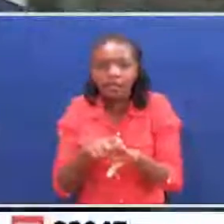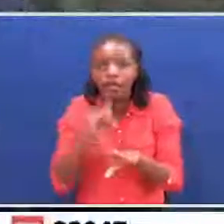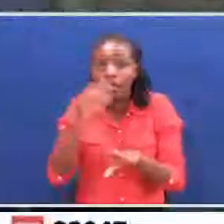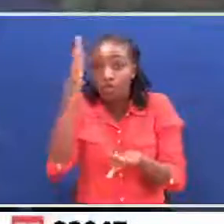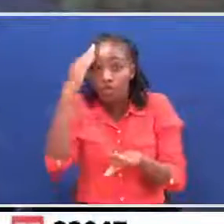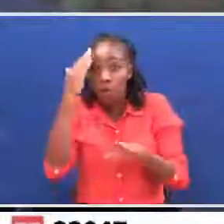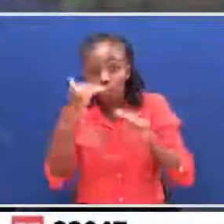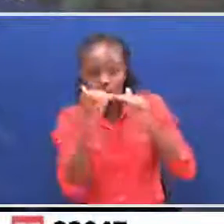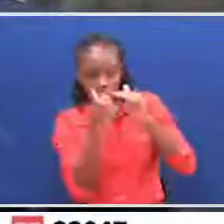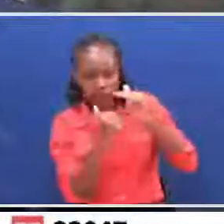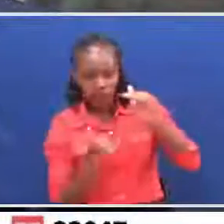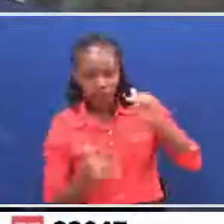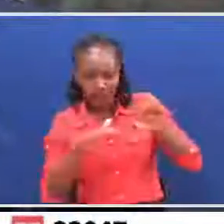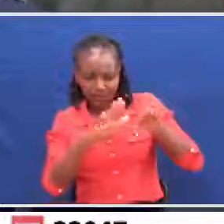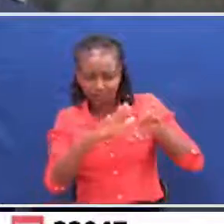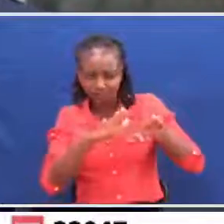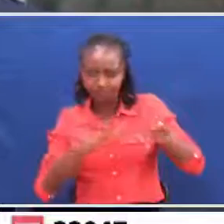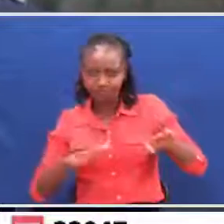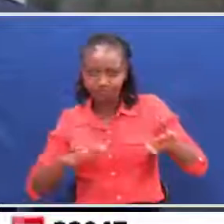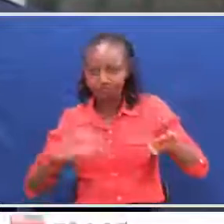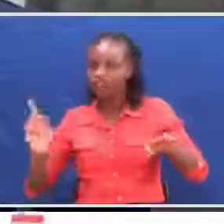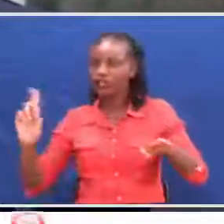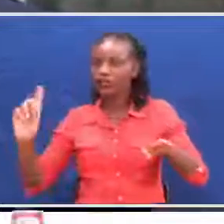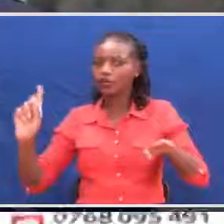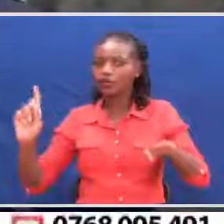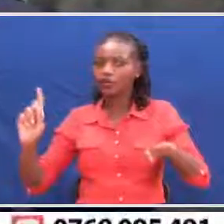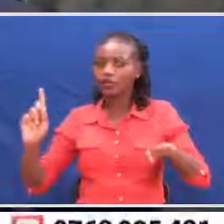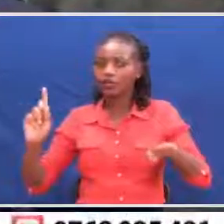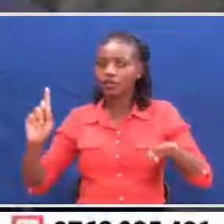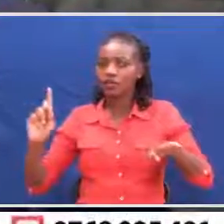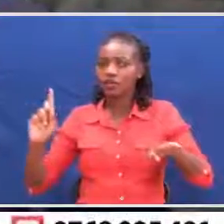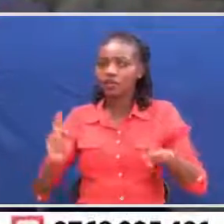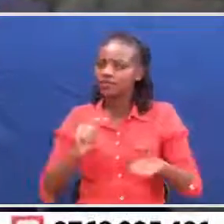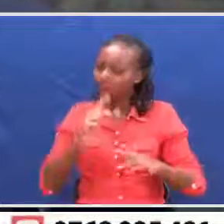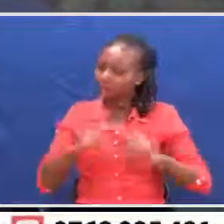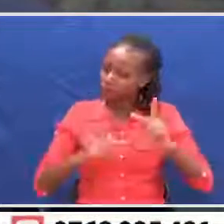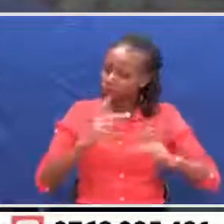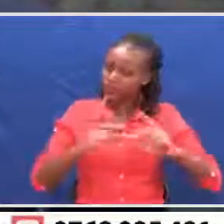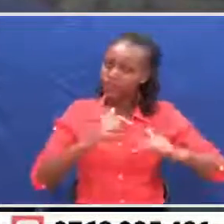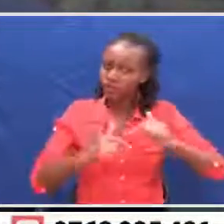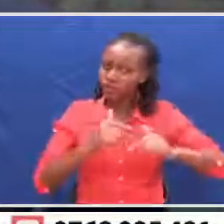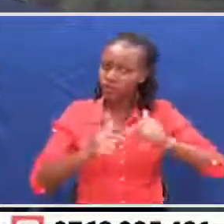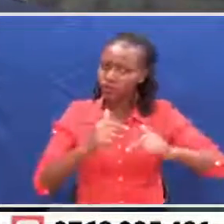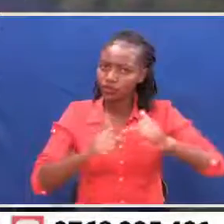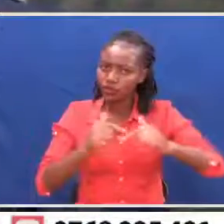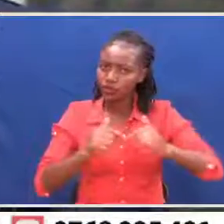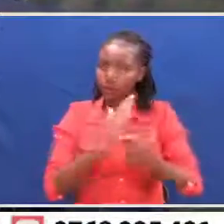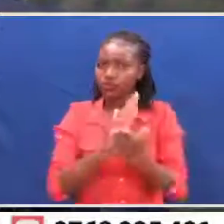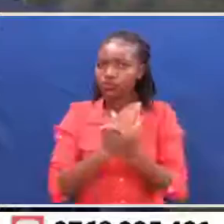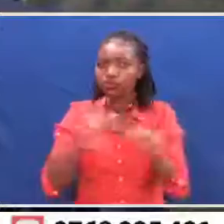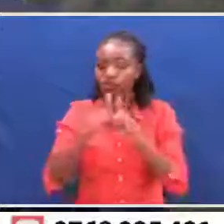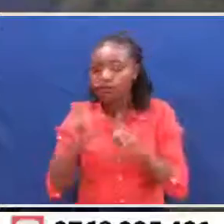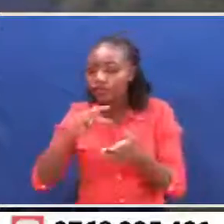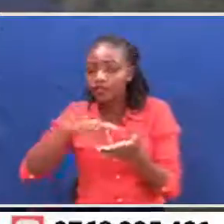decongesting the city of Nairobi, if that's what you're asking, it's a continuous process. It's a continuous process. Even this